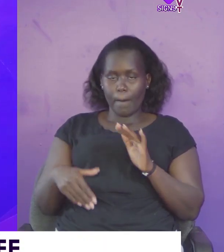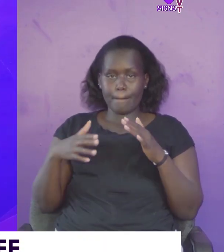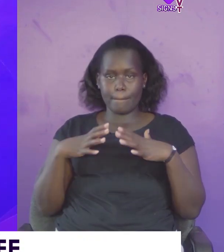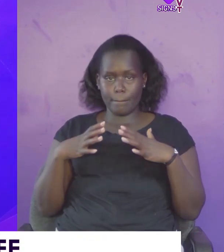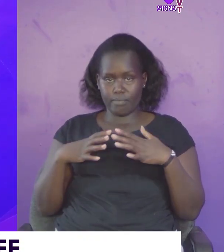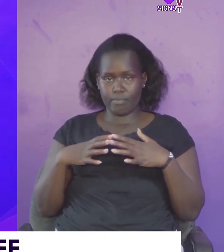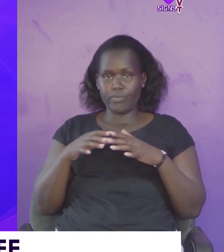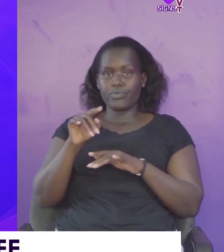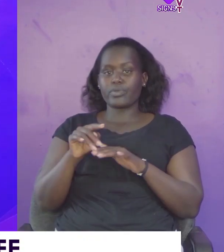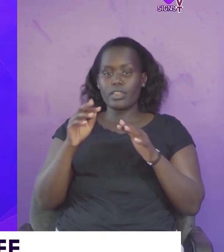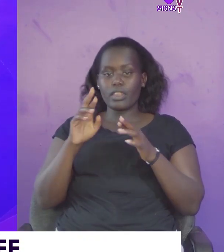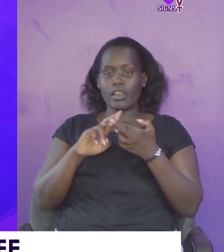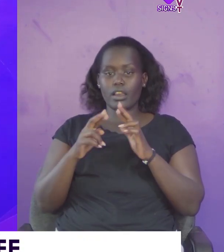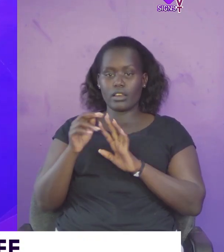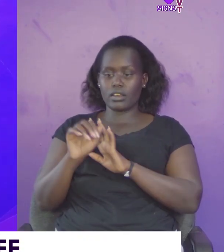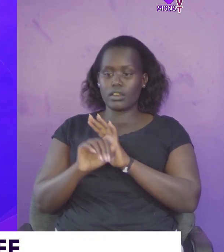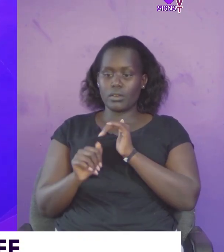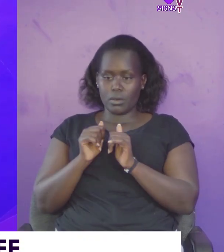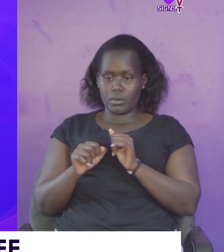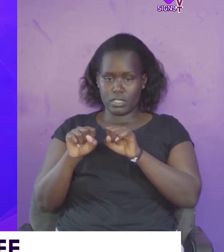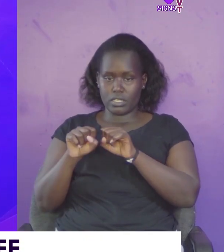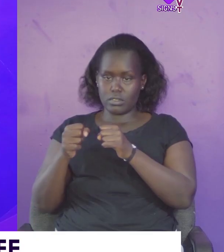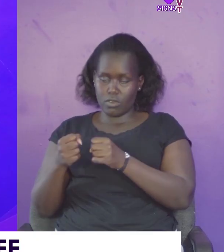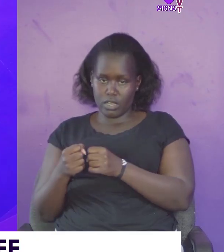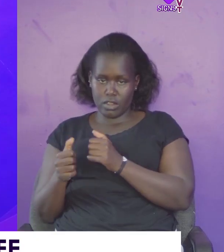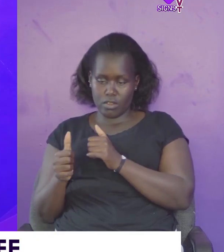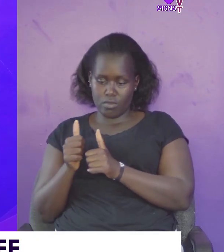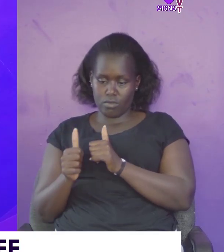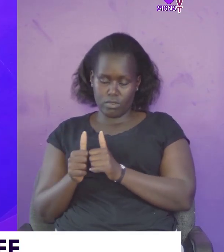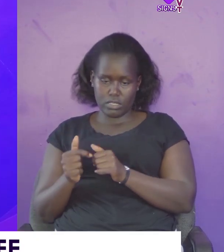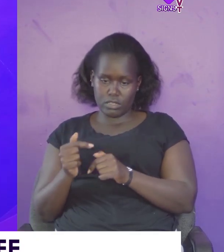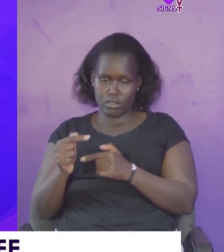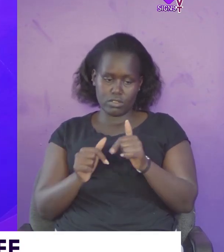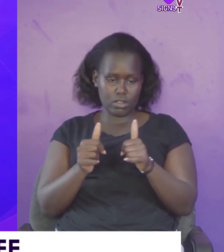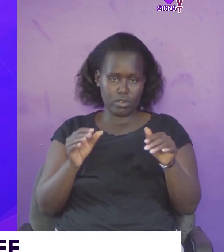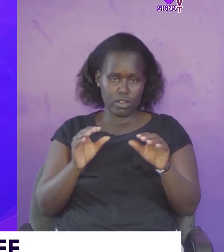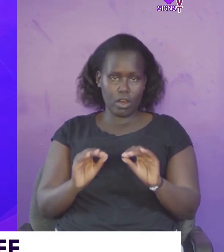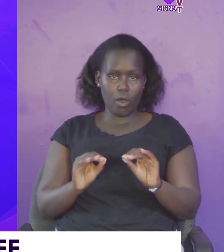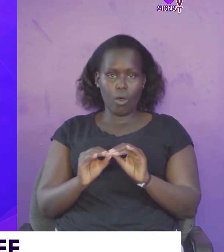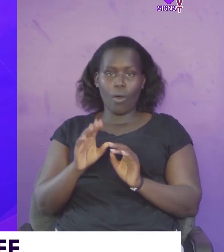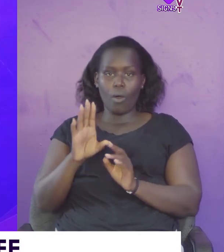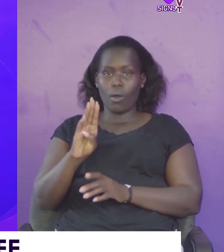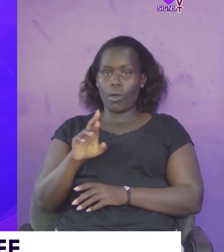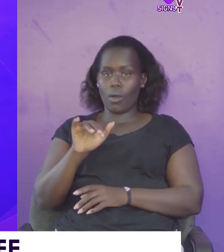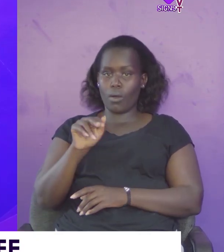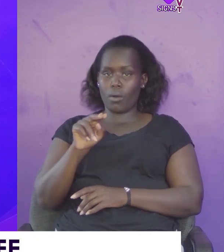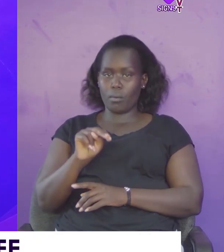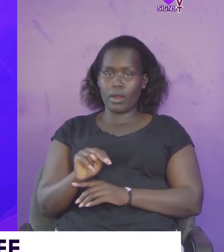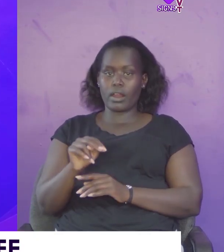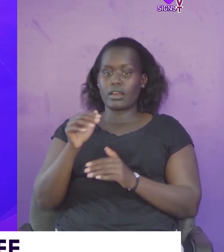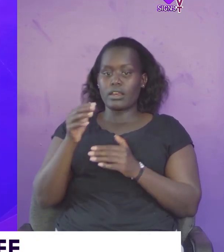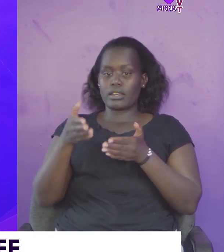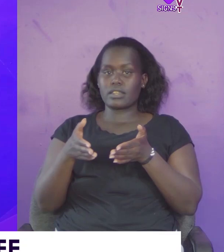in a relationship that is broken, that is not going well? Brian Maithenge is here to just energize